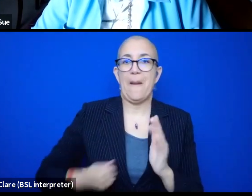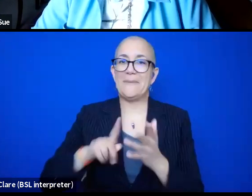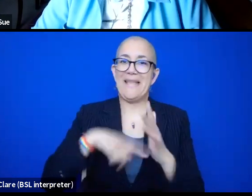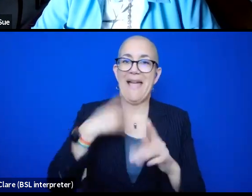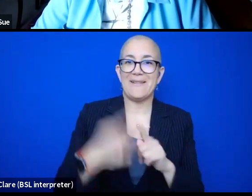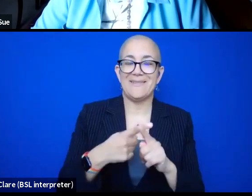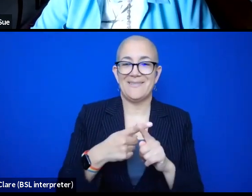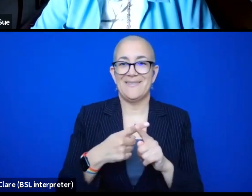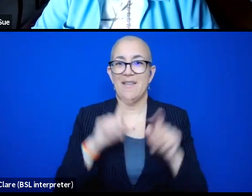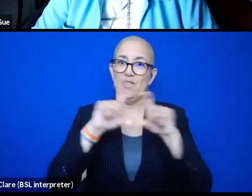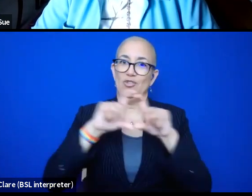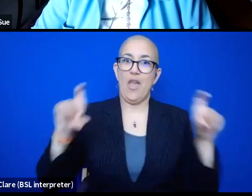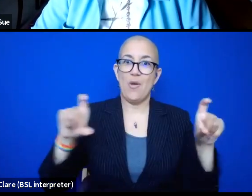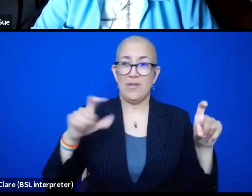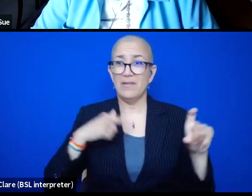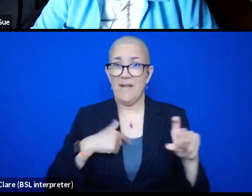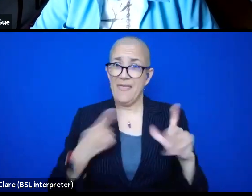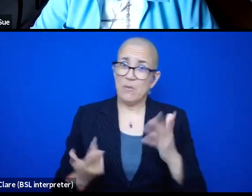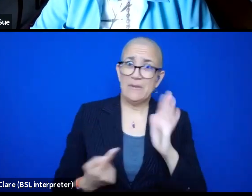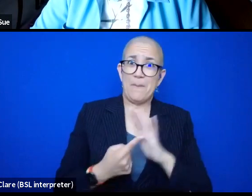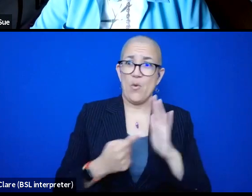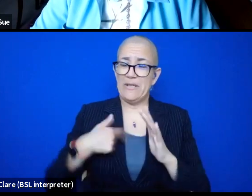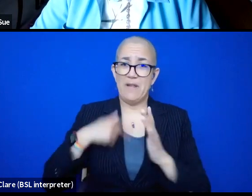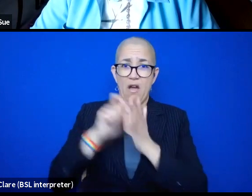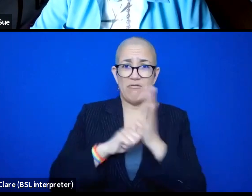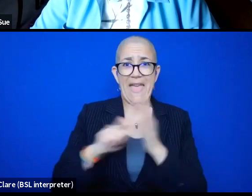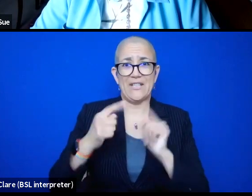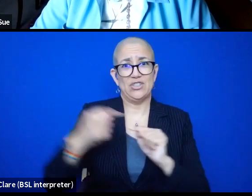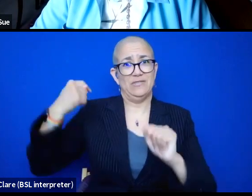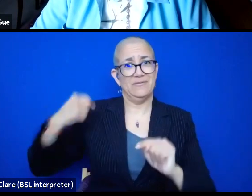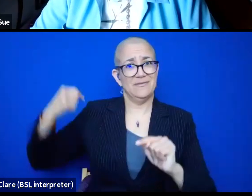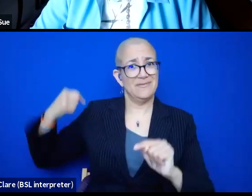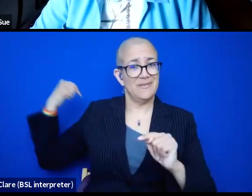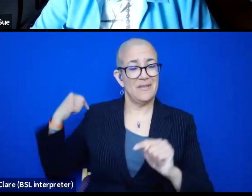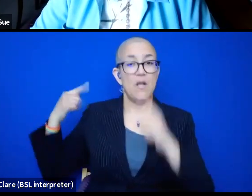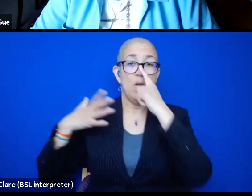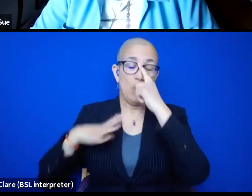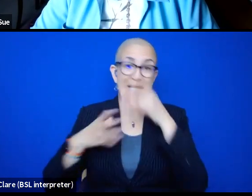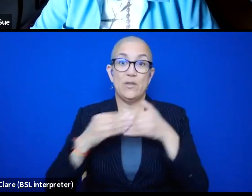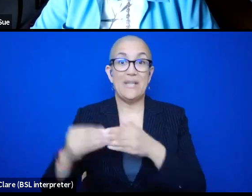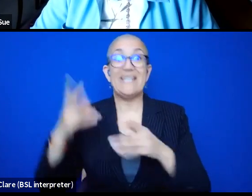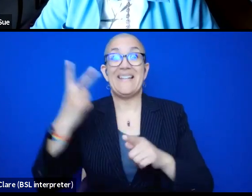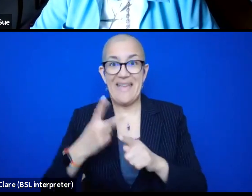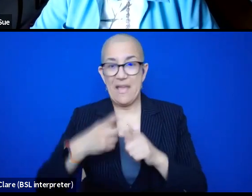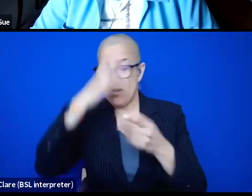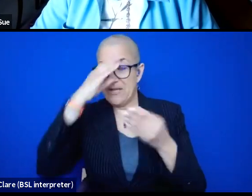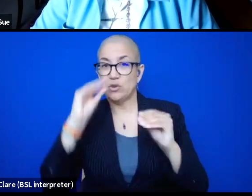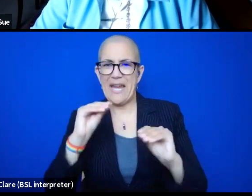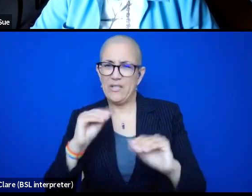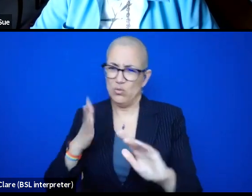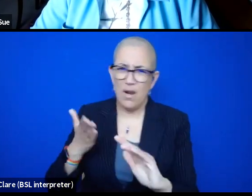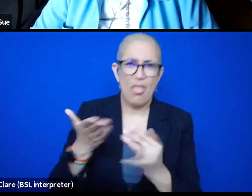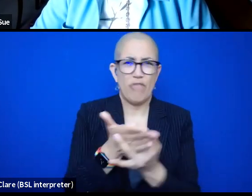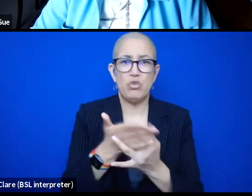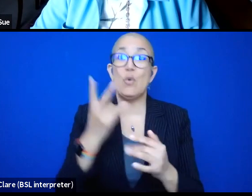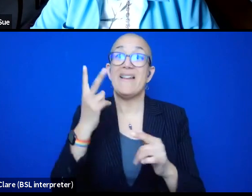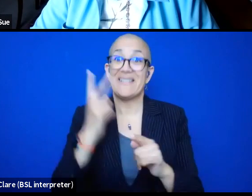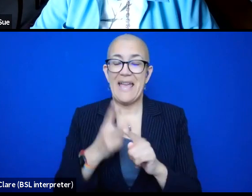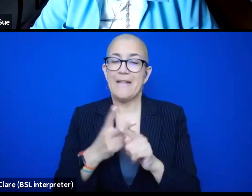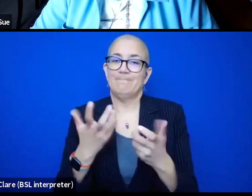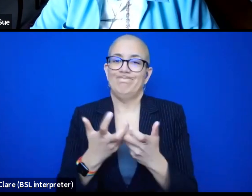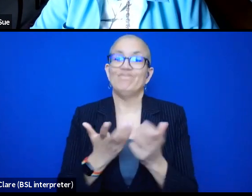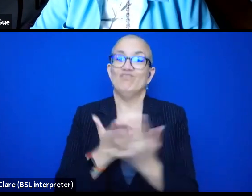in 92, 97 and 2001. We need to lead again on education, to cut through again on education. If we